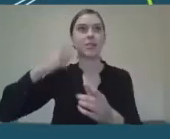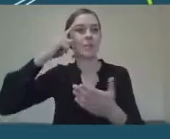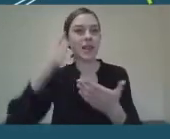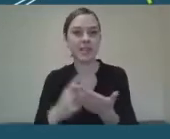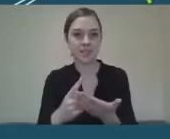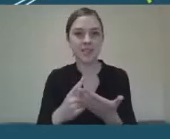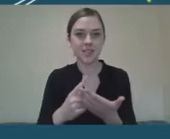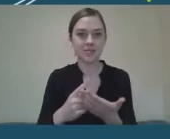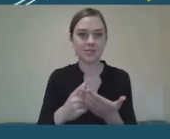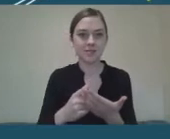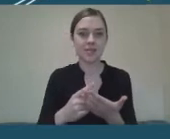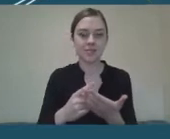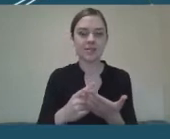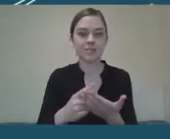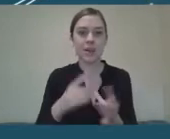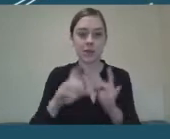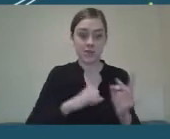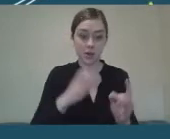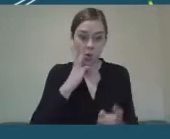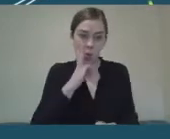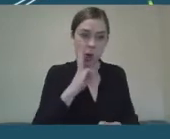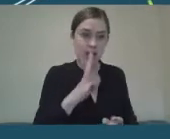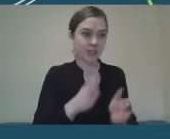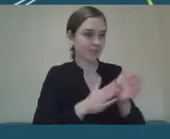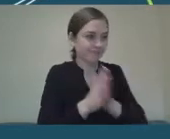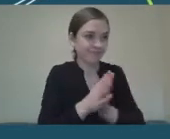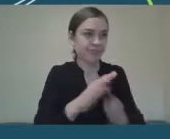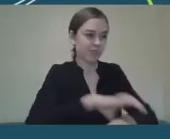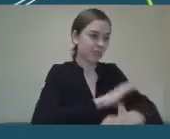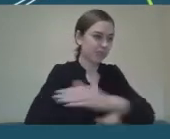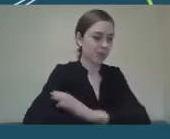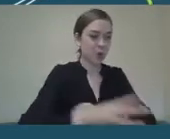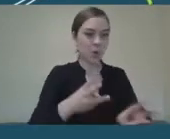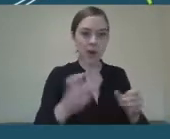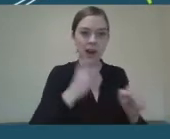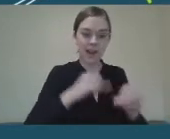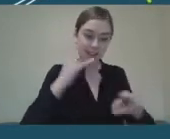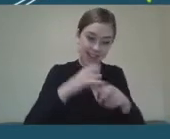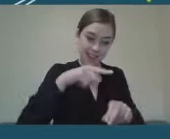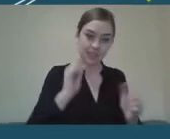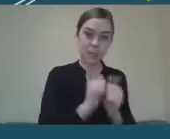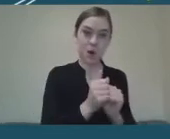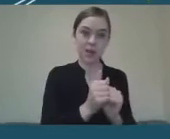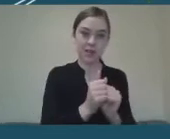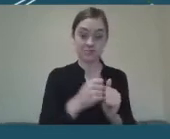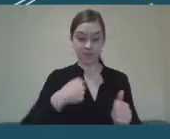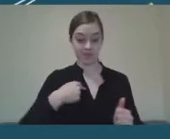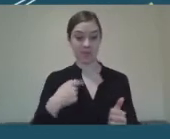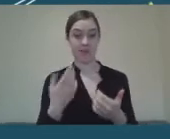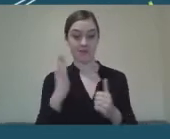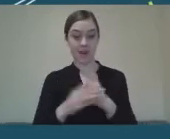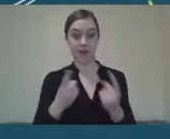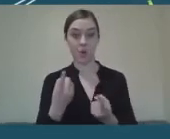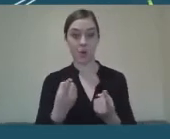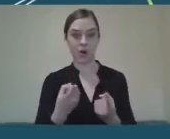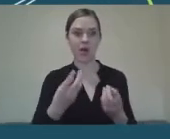as you're willing to give your all in that sport. And that's what I did. So I was so focused on getting better, faster, stronger that